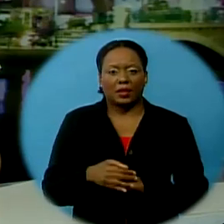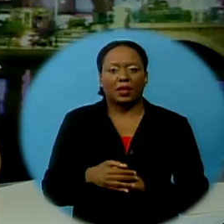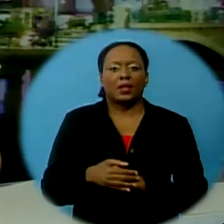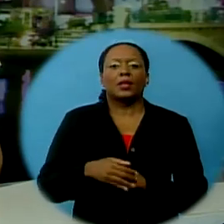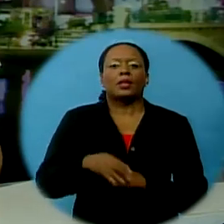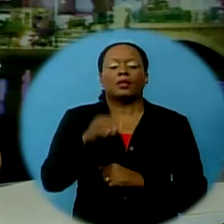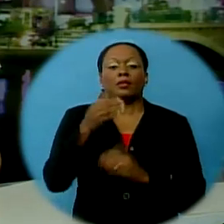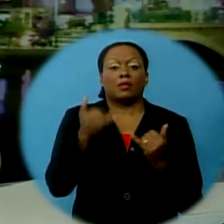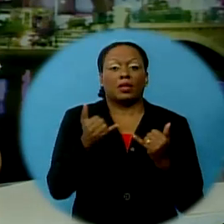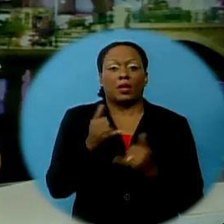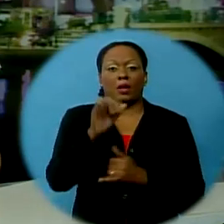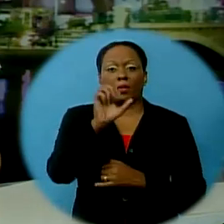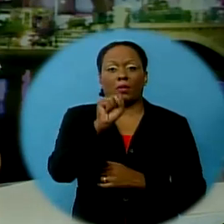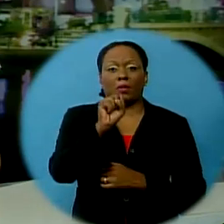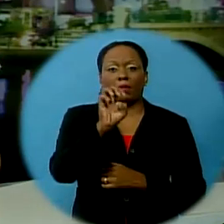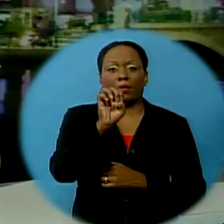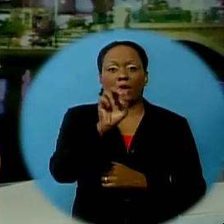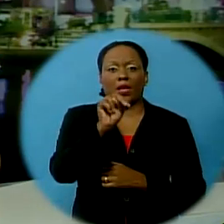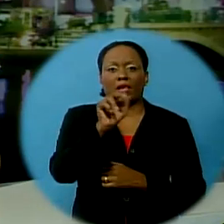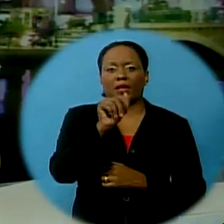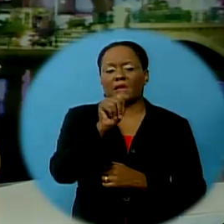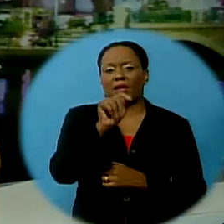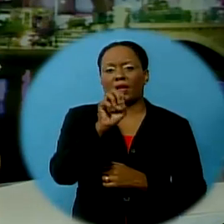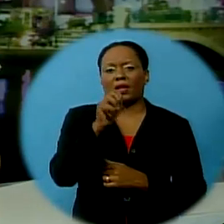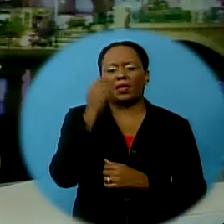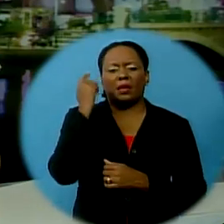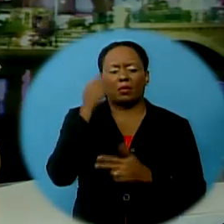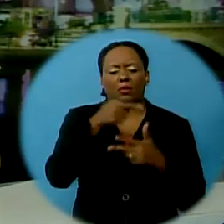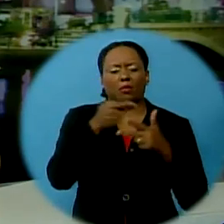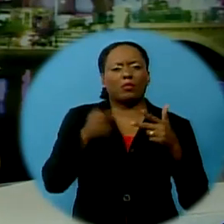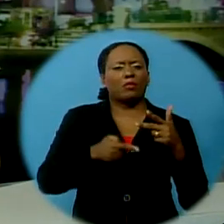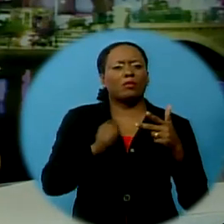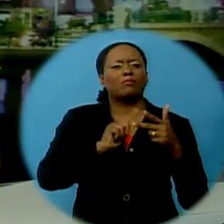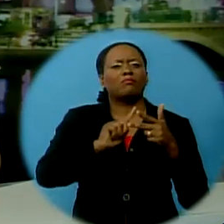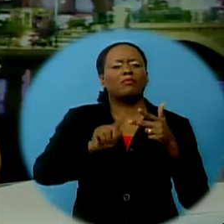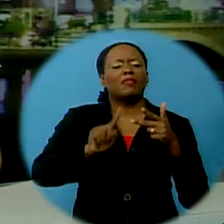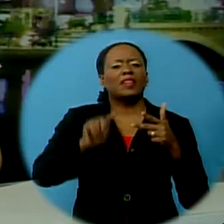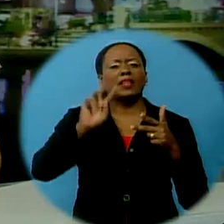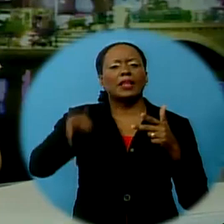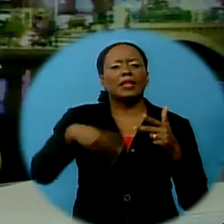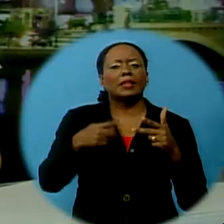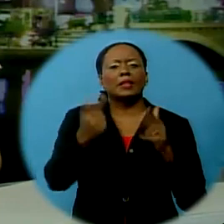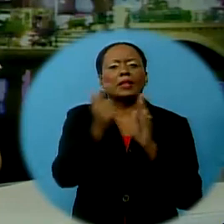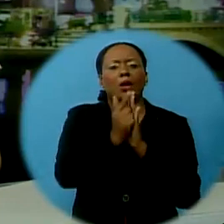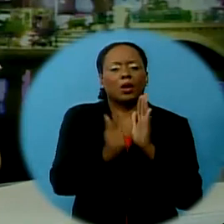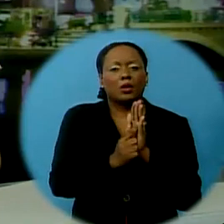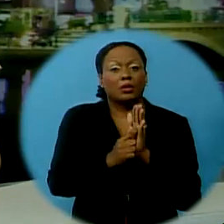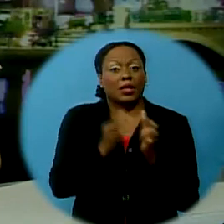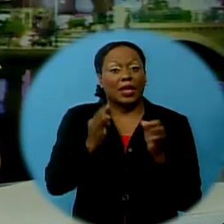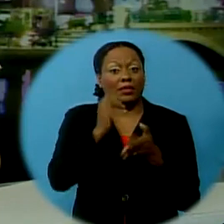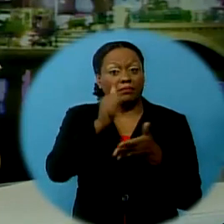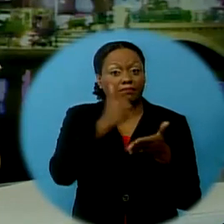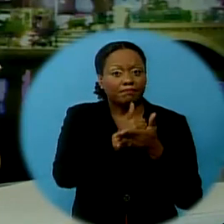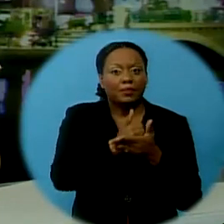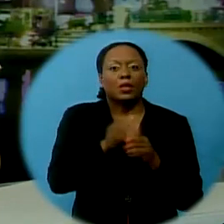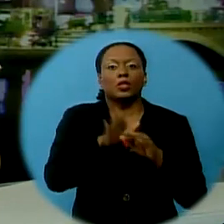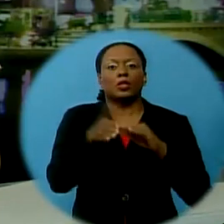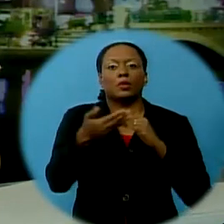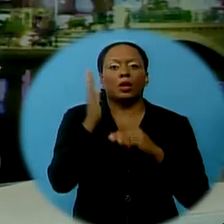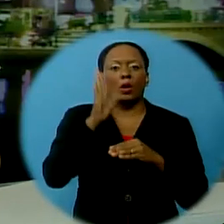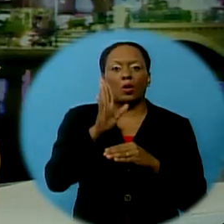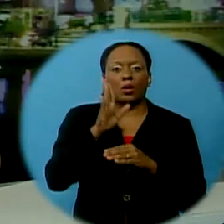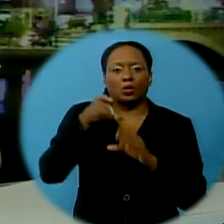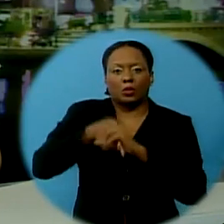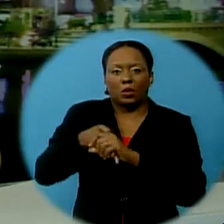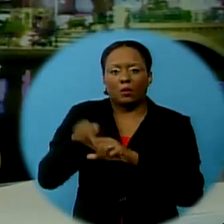Delroy Chuck. The Senate is now considering three pieces of legislation which, if approved, will allow Jamaica to join Barbados, Guyana, Belize